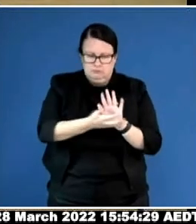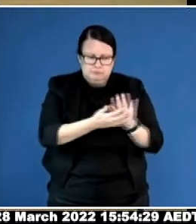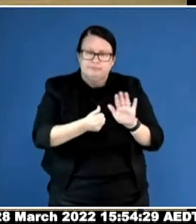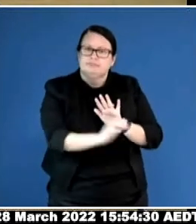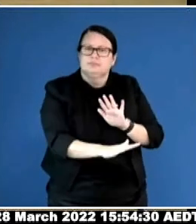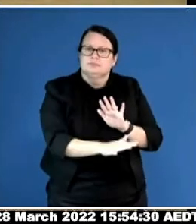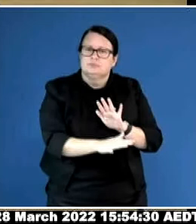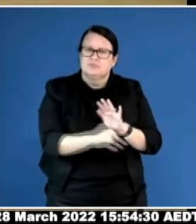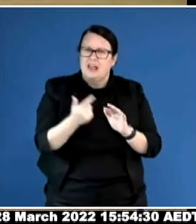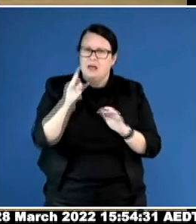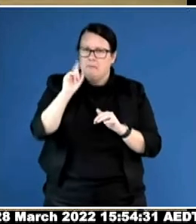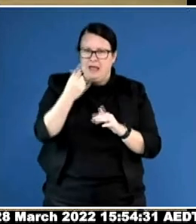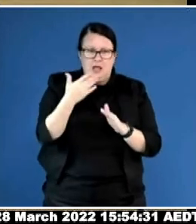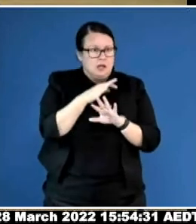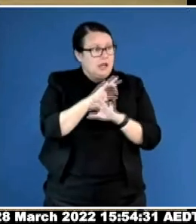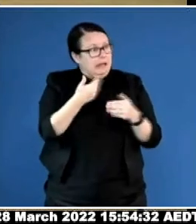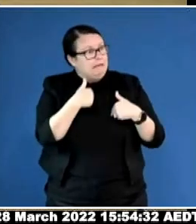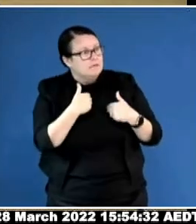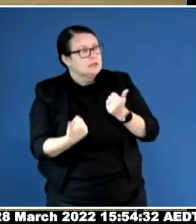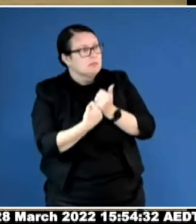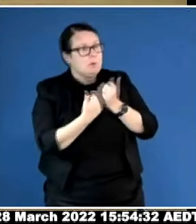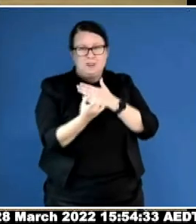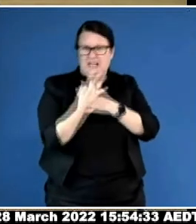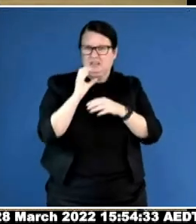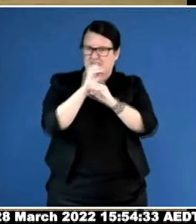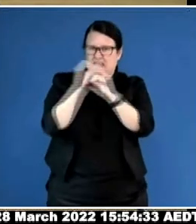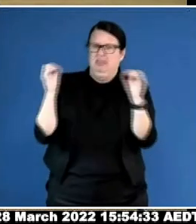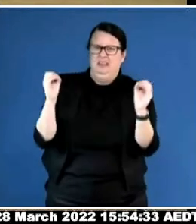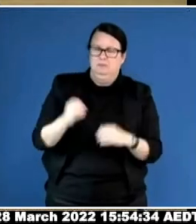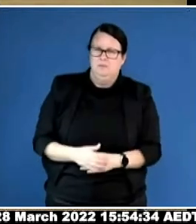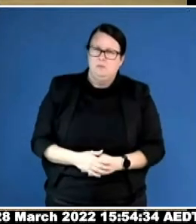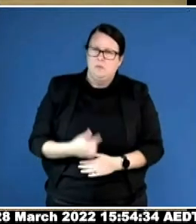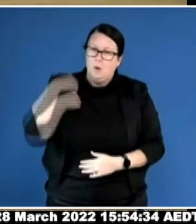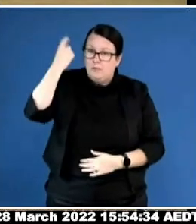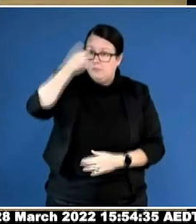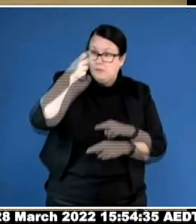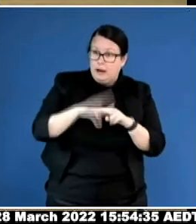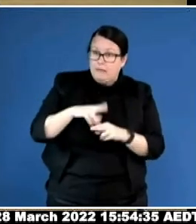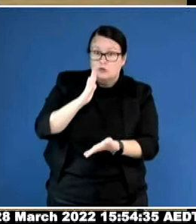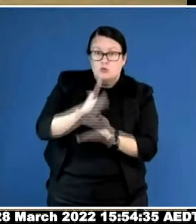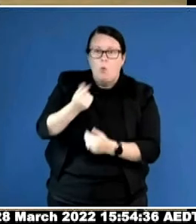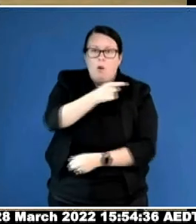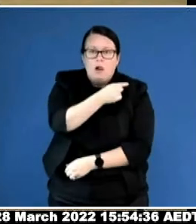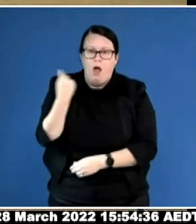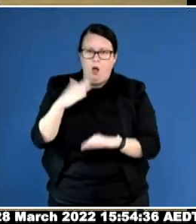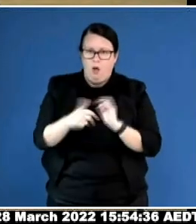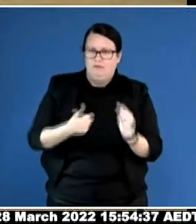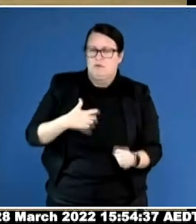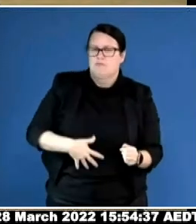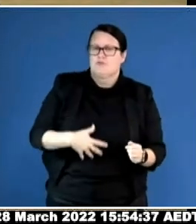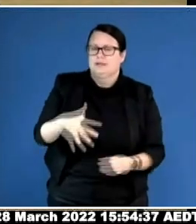didn't receive any support or counselling afterwards. I have often wondered whether they were telling the truth about the phantom